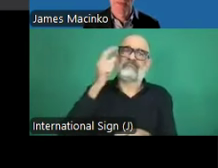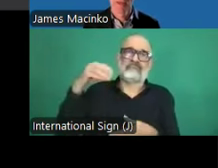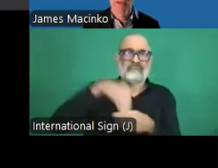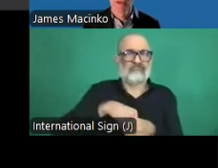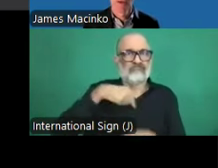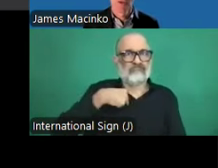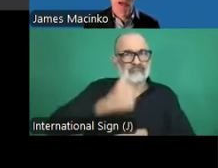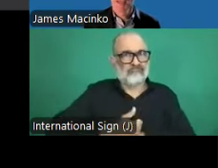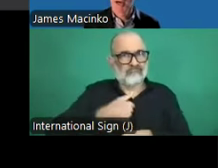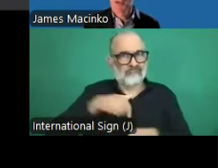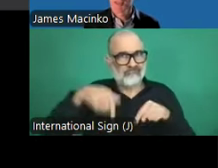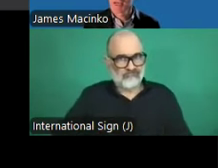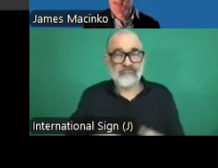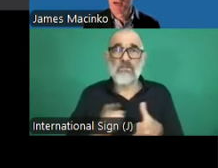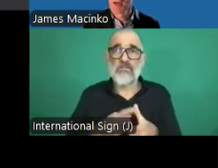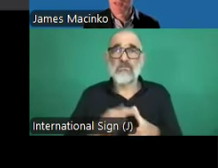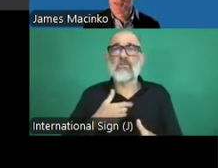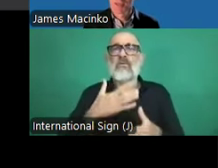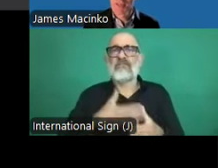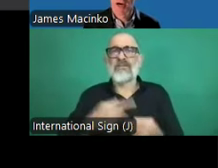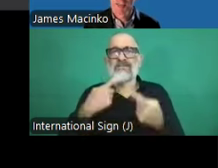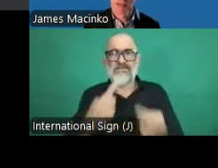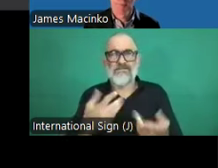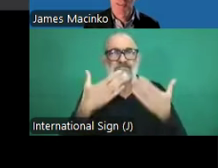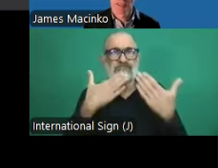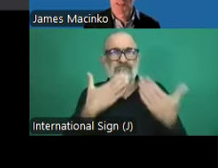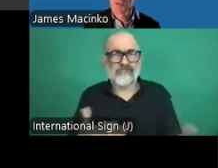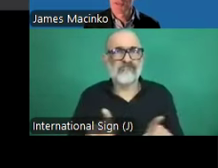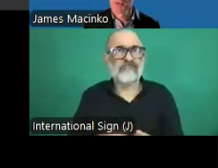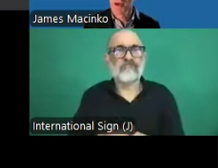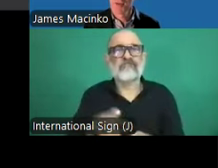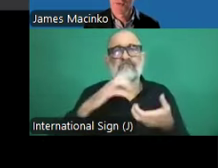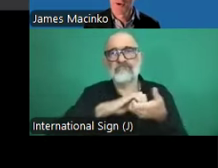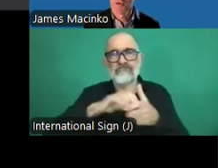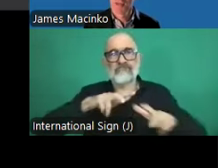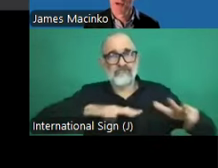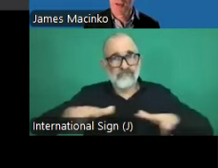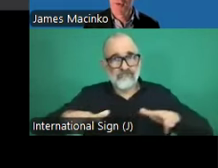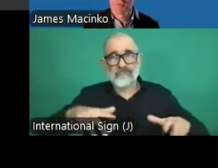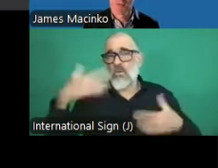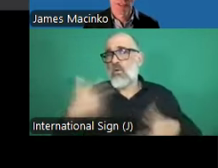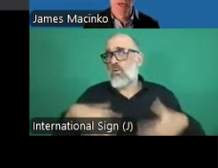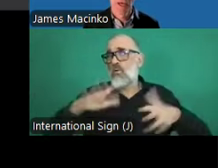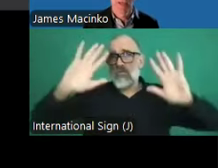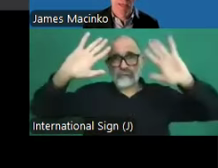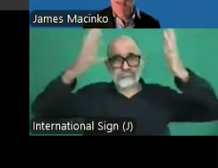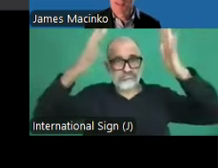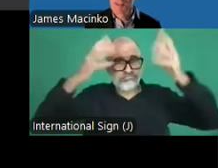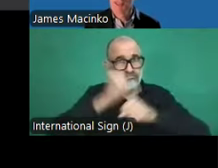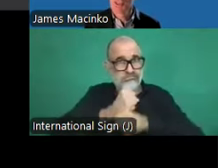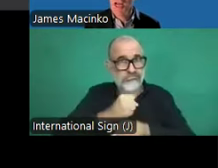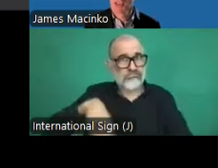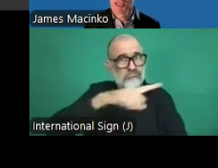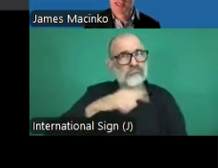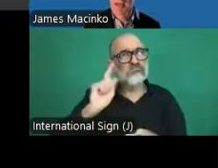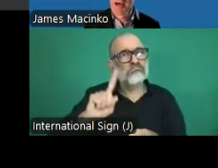I think trying to understand a complex concept such as universal health or universal health coverage